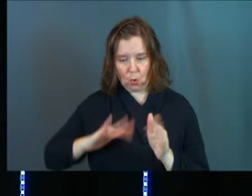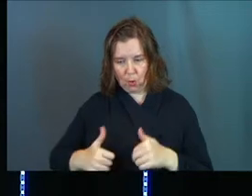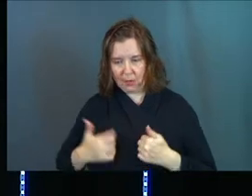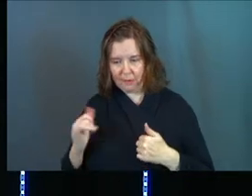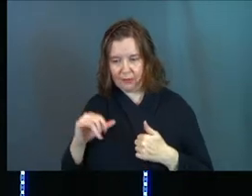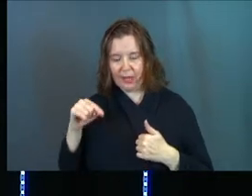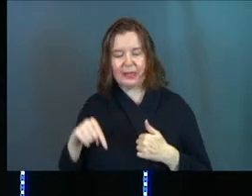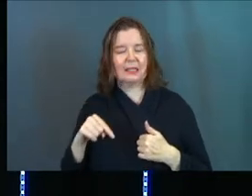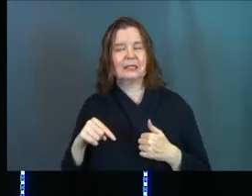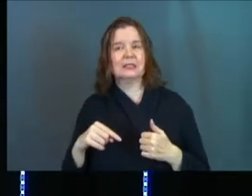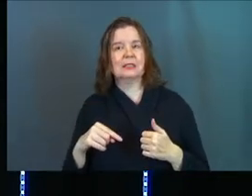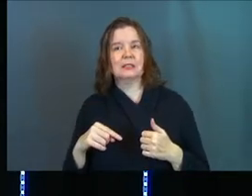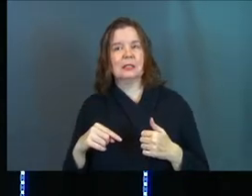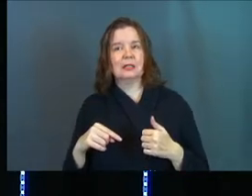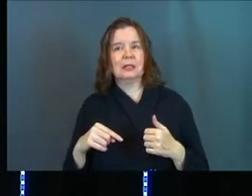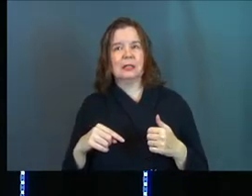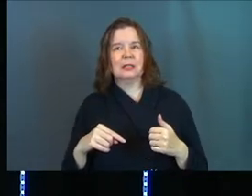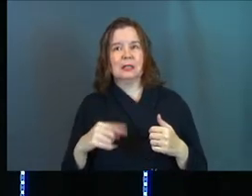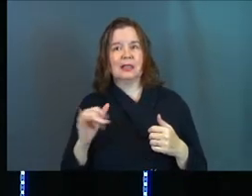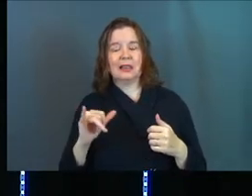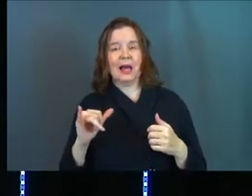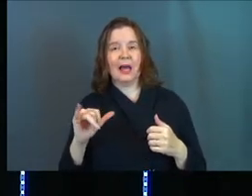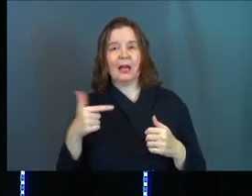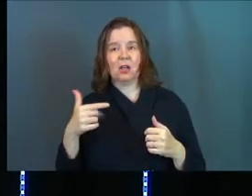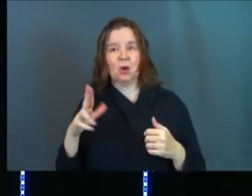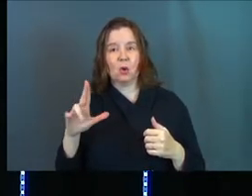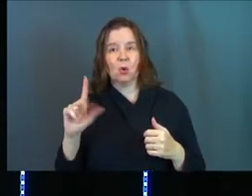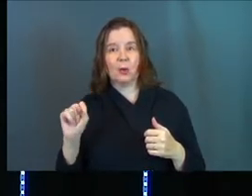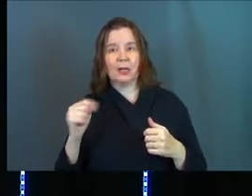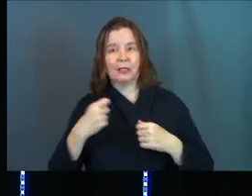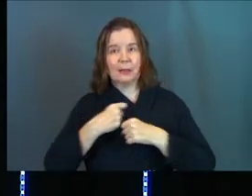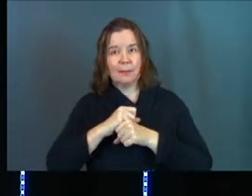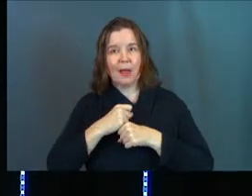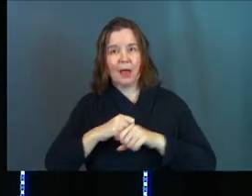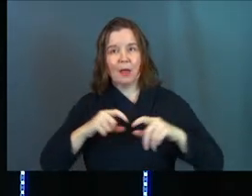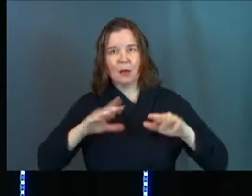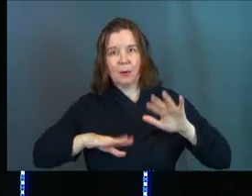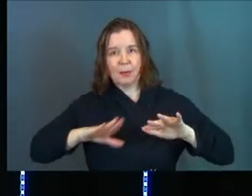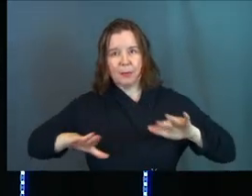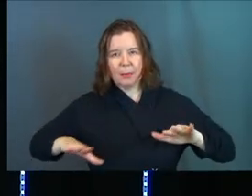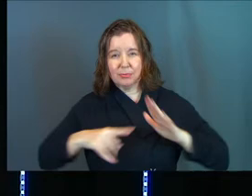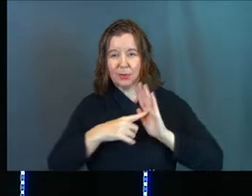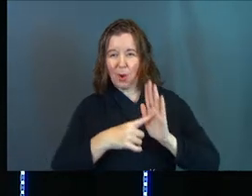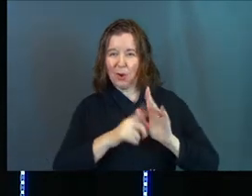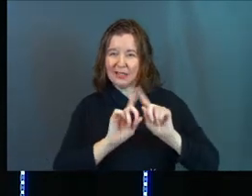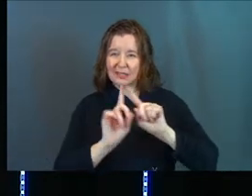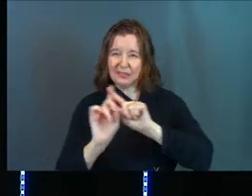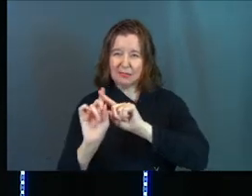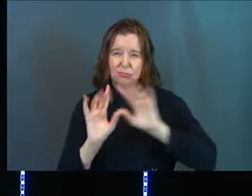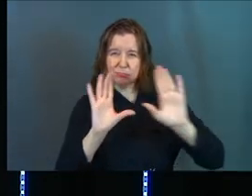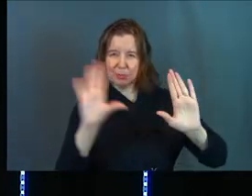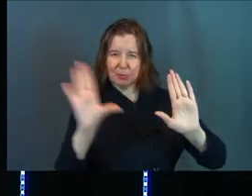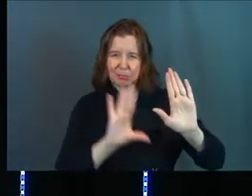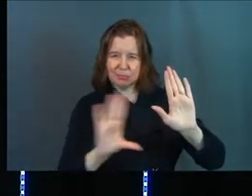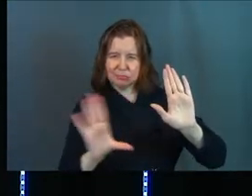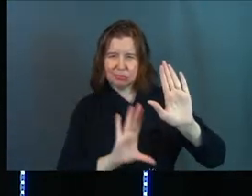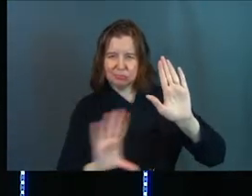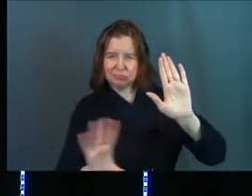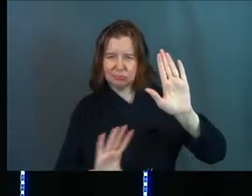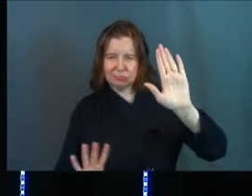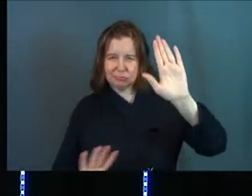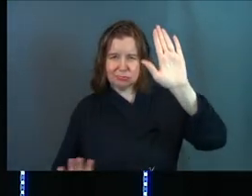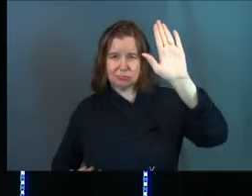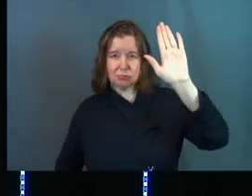your life was like this blanket that was being churned out and knitted together, and you could just see it going before you,